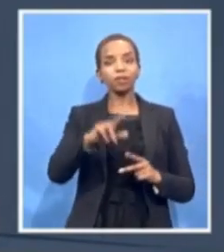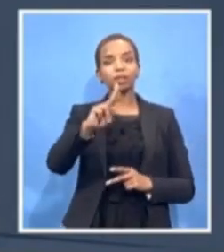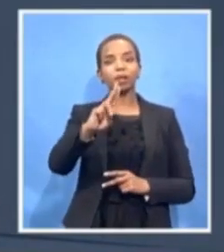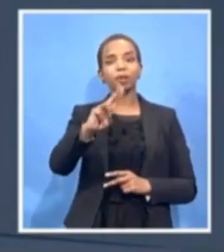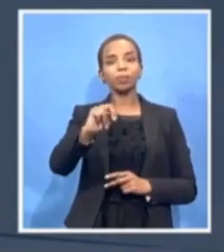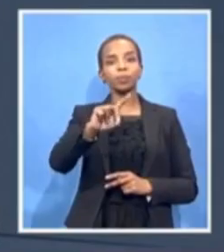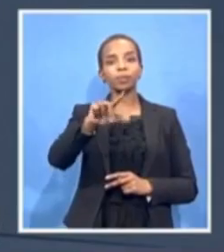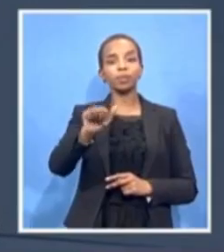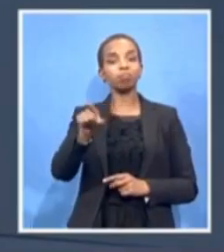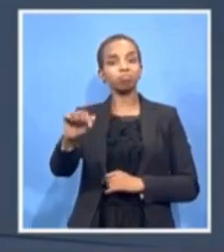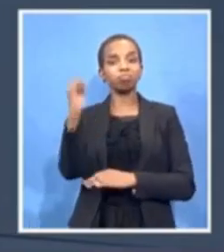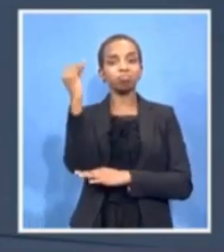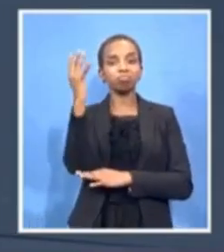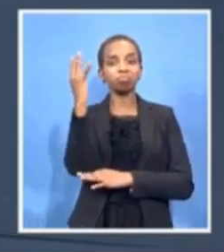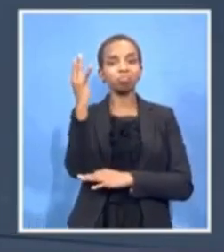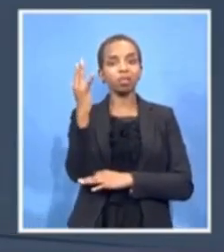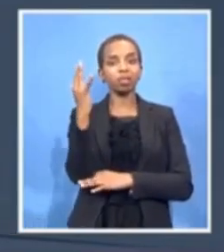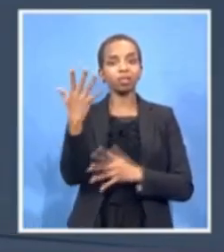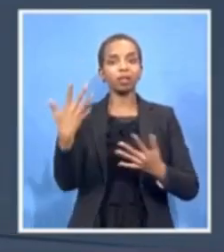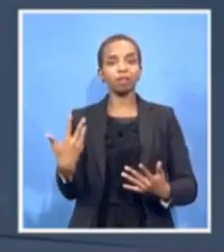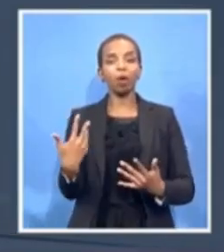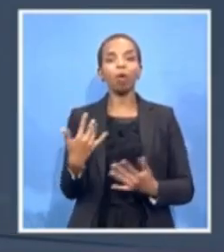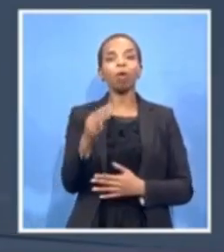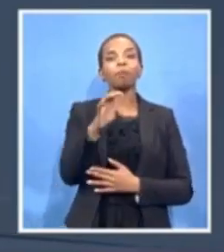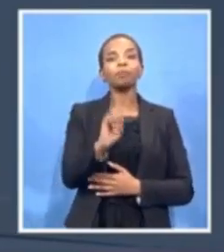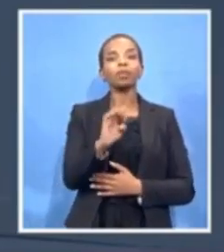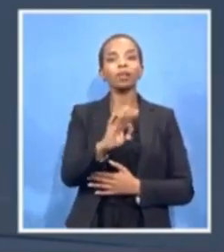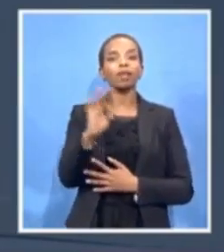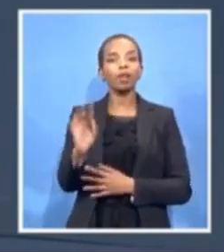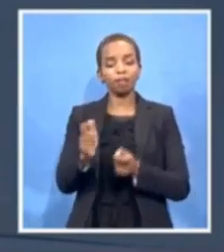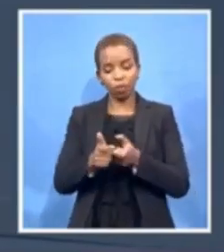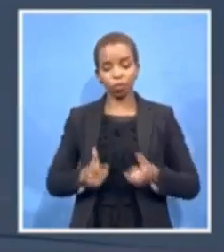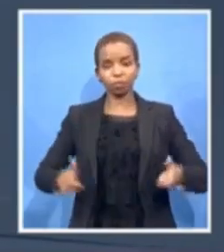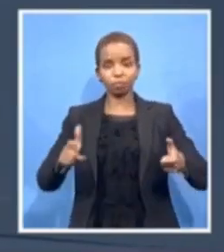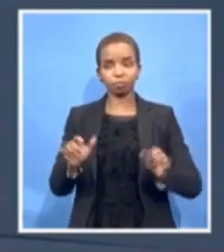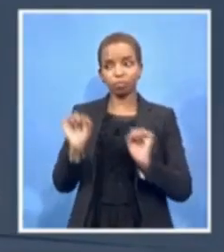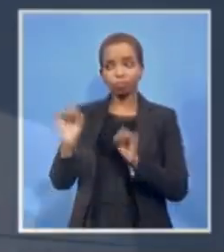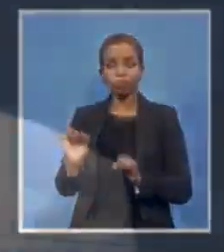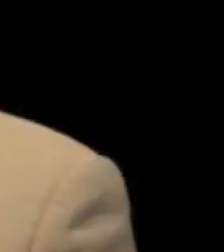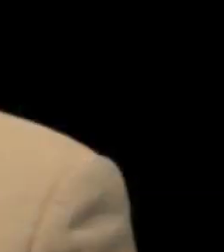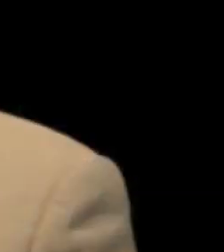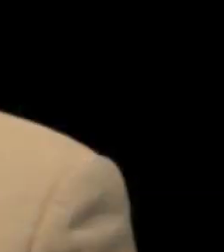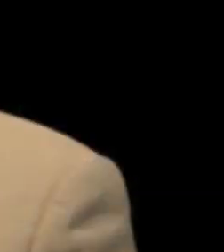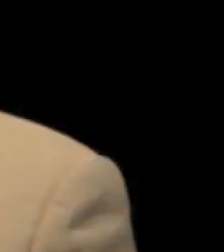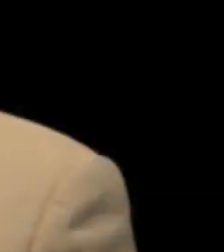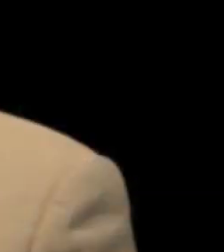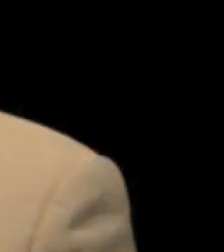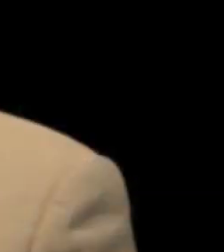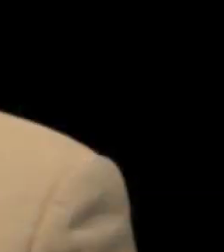Freedom Fighters. A very good afternoon to you and a warm welcome to the agenda on SABC News. I'm Simpio Ngona. Thanks for joining us. Let's take